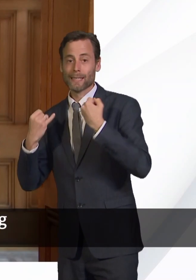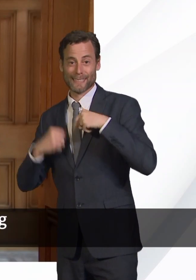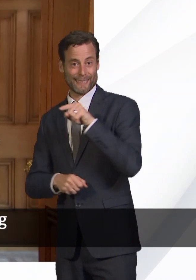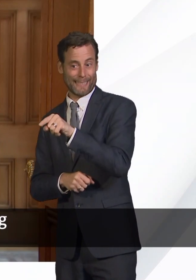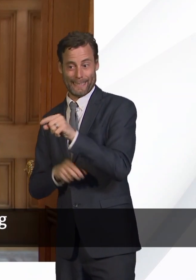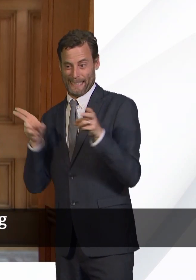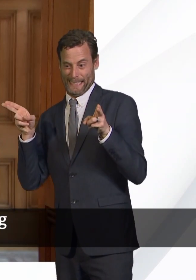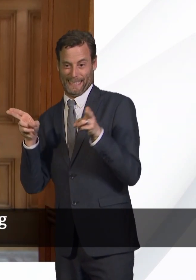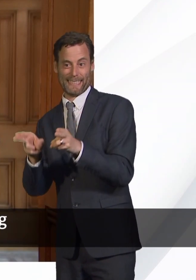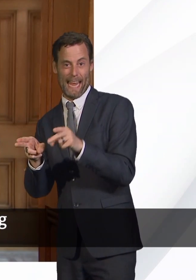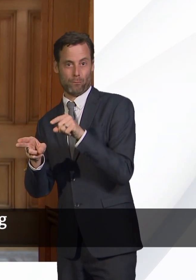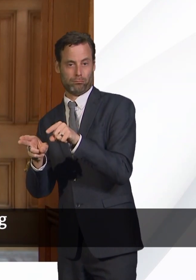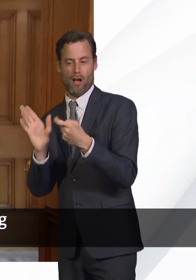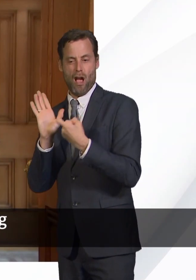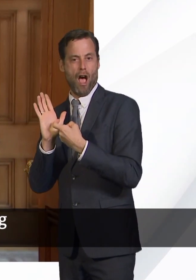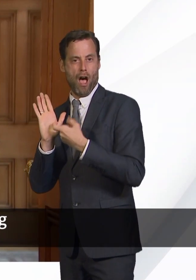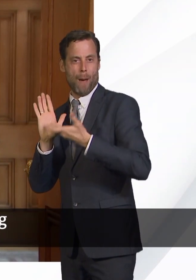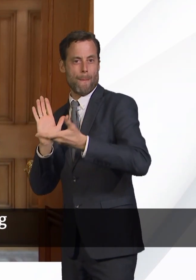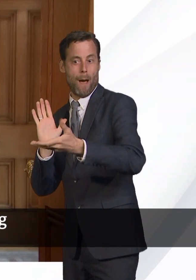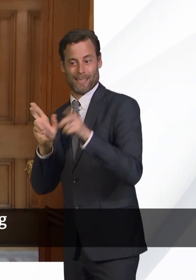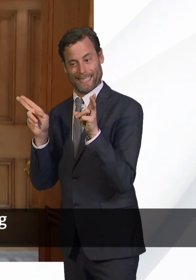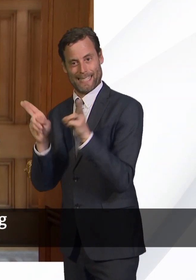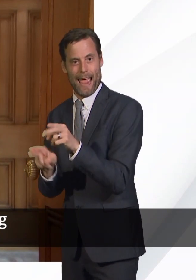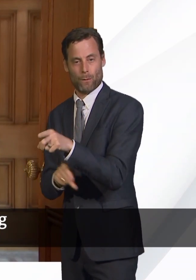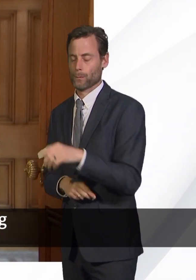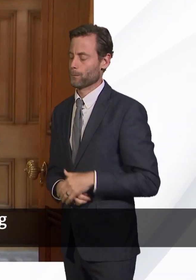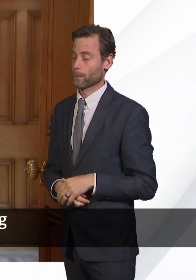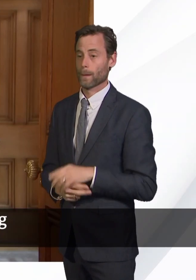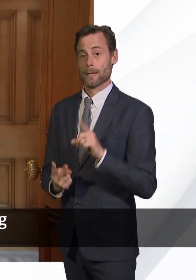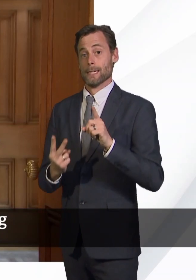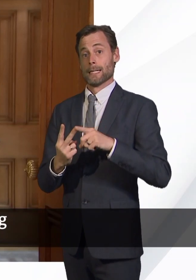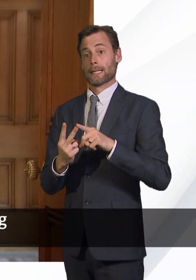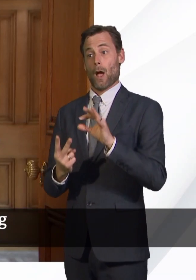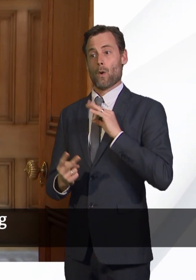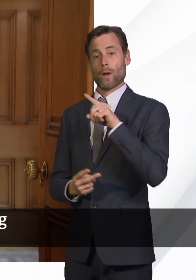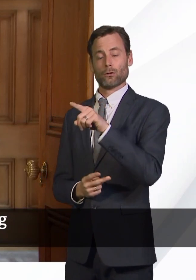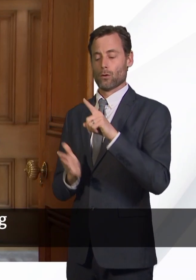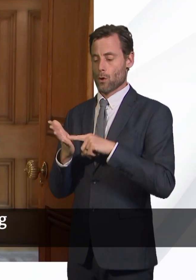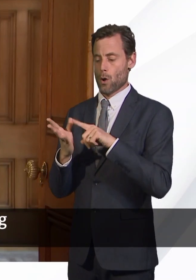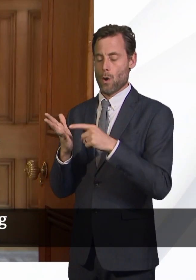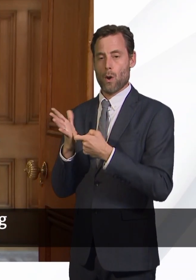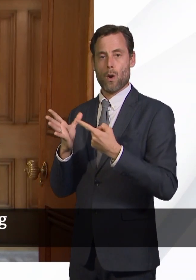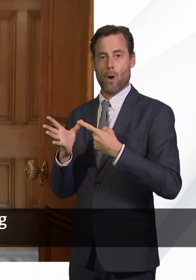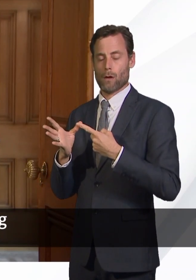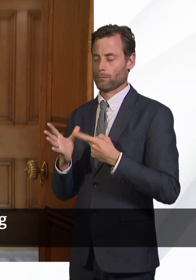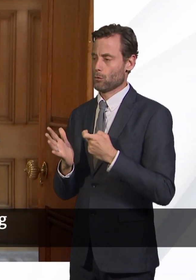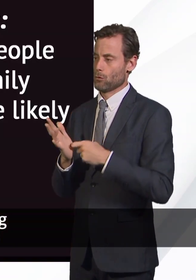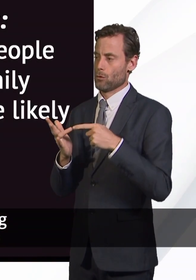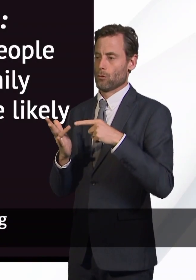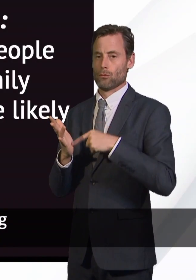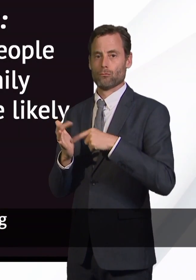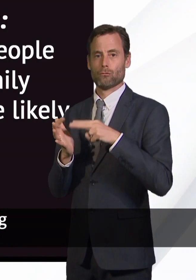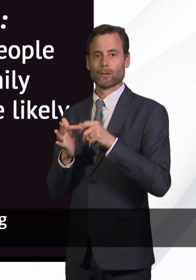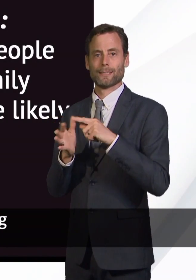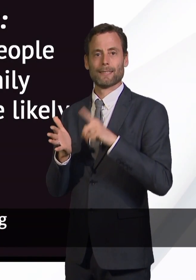play. The second question is from Laura, who is from Rossendale. And Laura asks, there